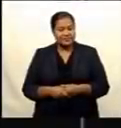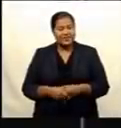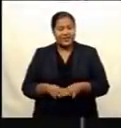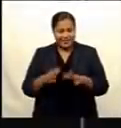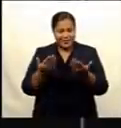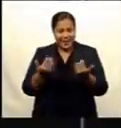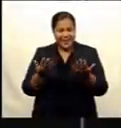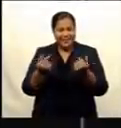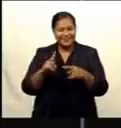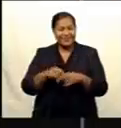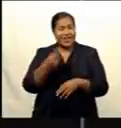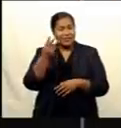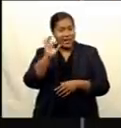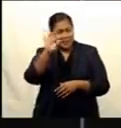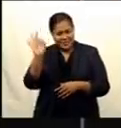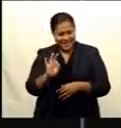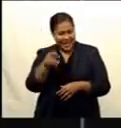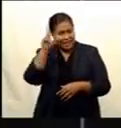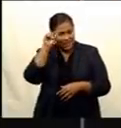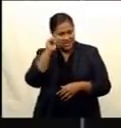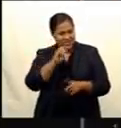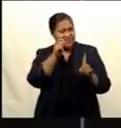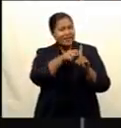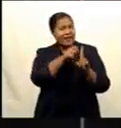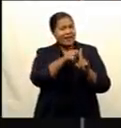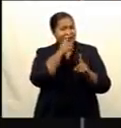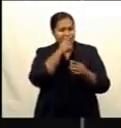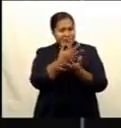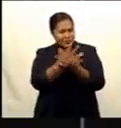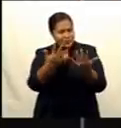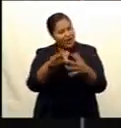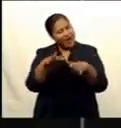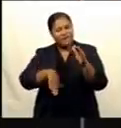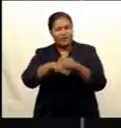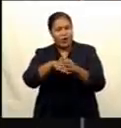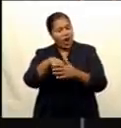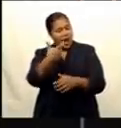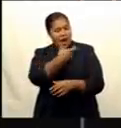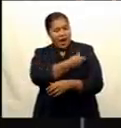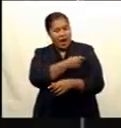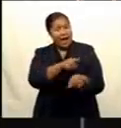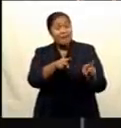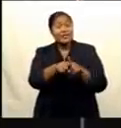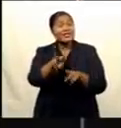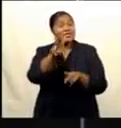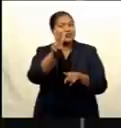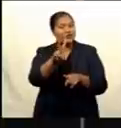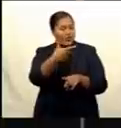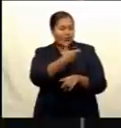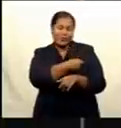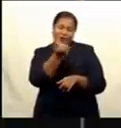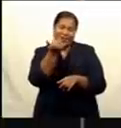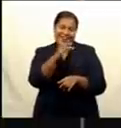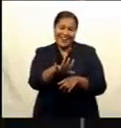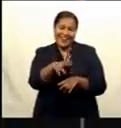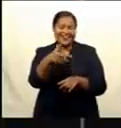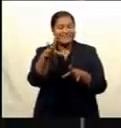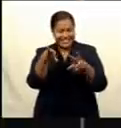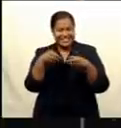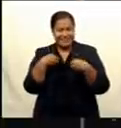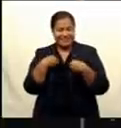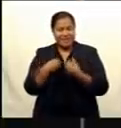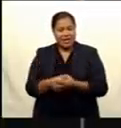Welcome back. 3% of Fiji's target population is now fully vaccinated, meaning they've received 2 doses of the AstraZeneca